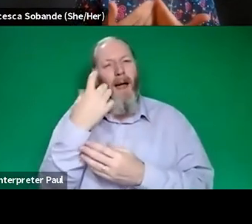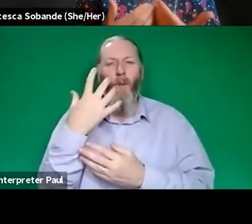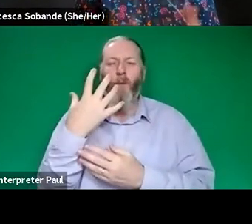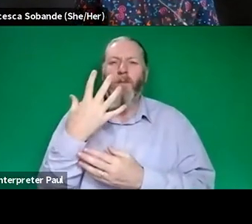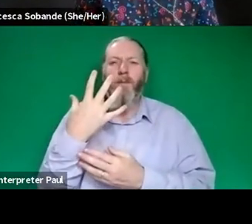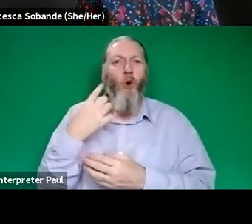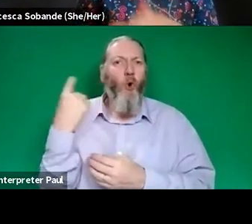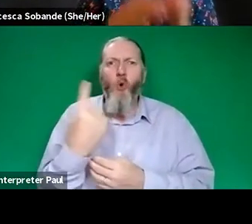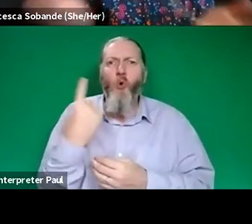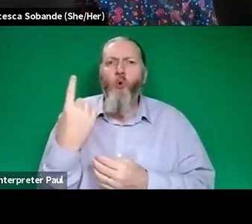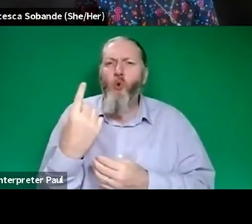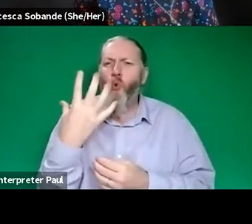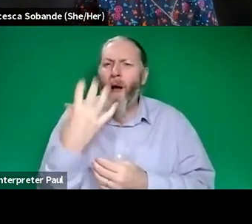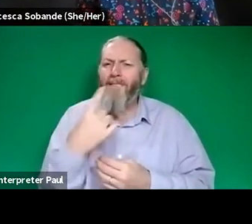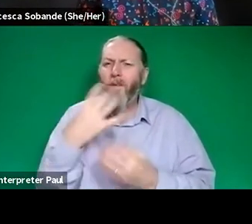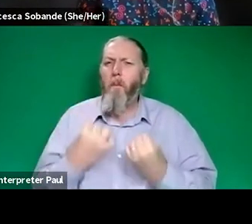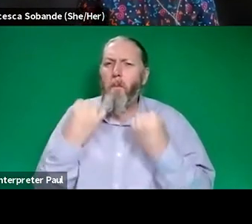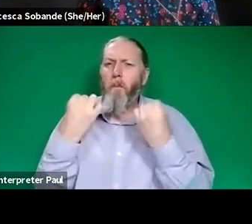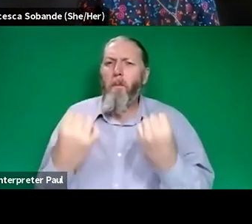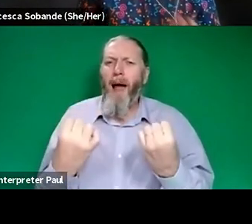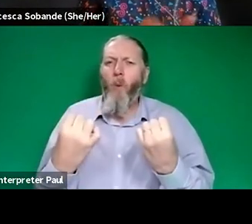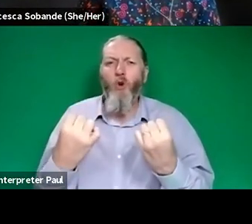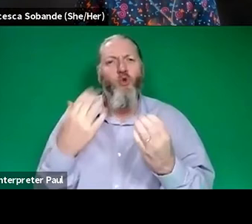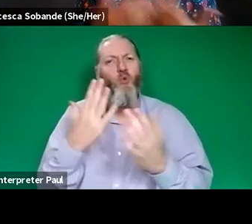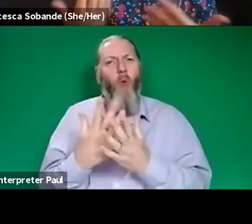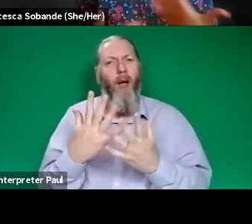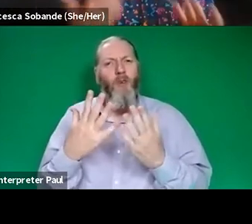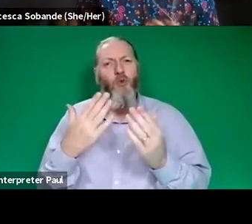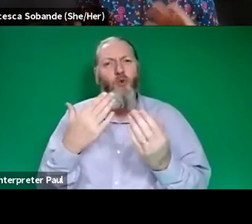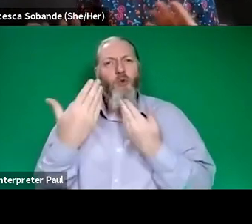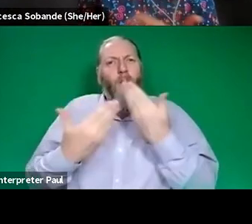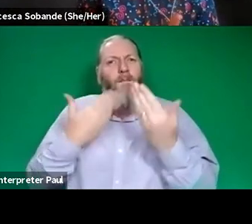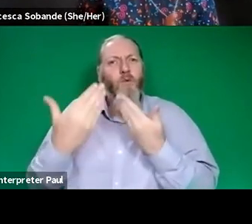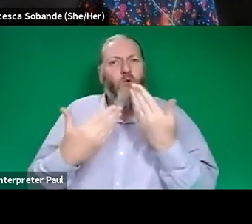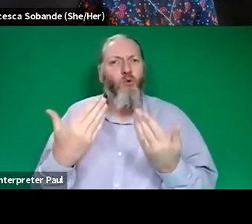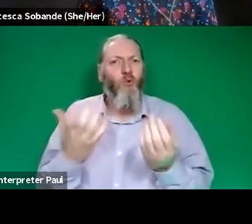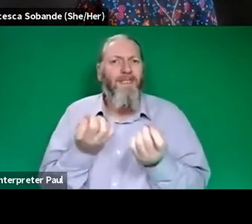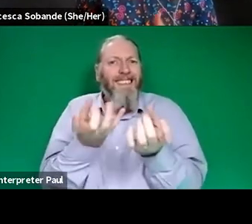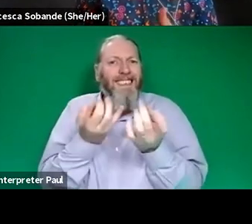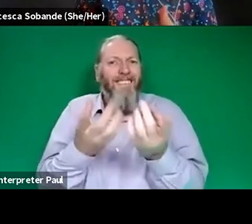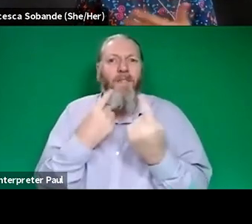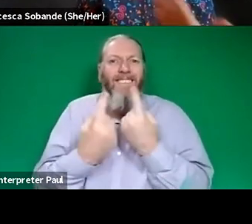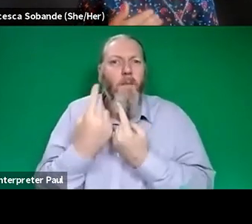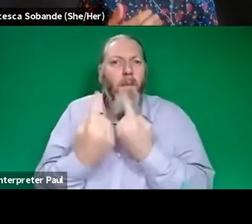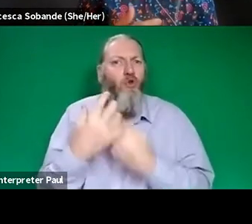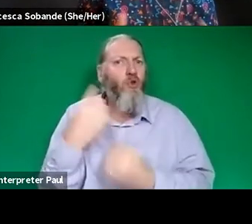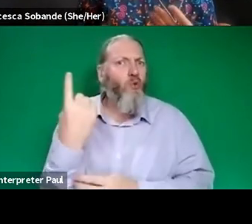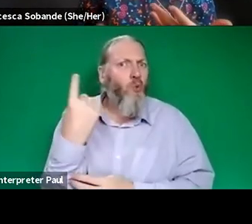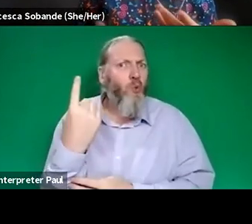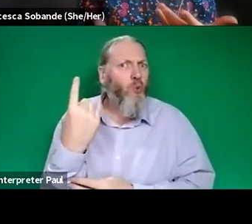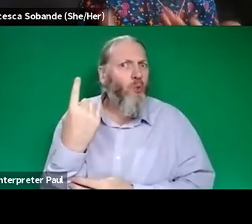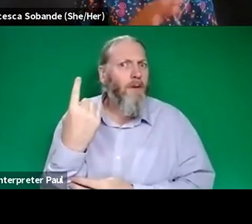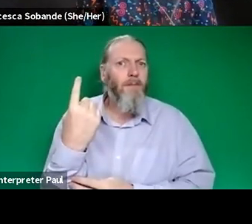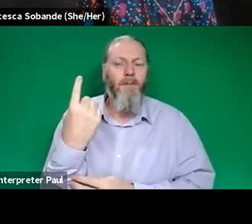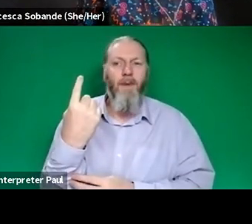who has the power to sort of shape the dominant narrative. Whether that is institutions, whether that's thinking about the difference between